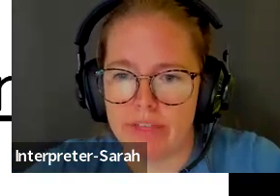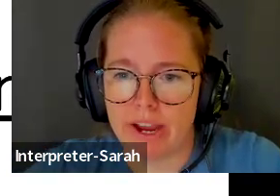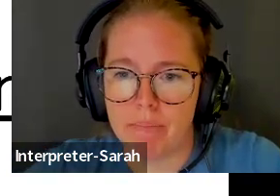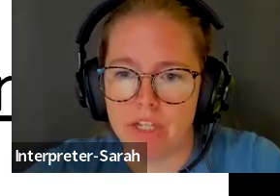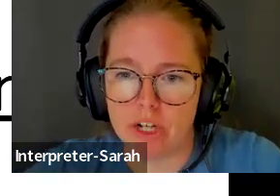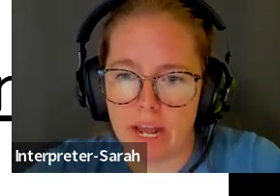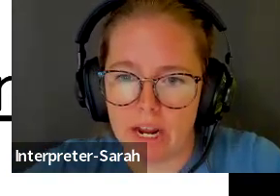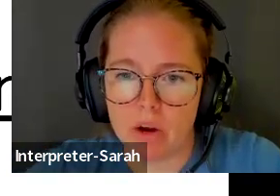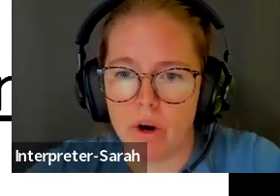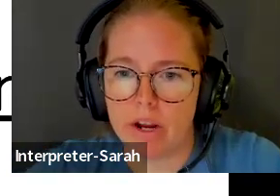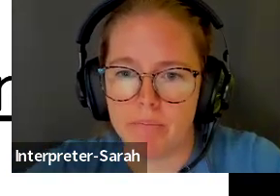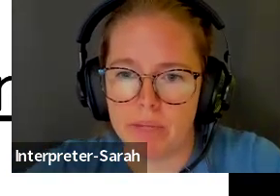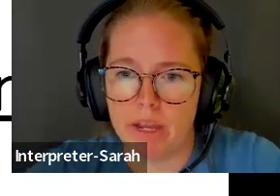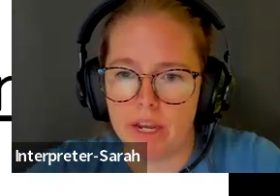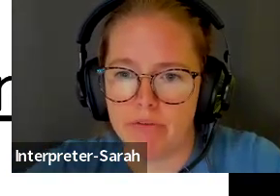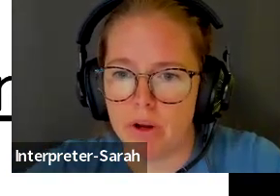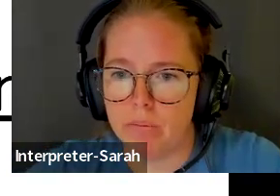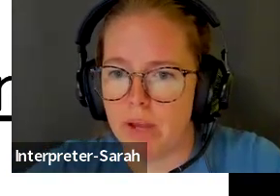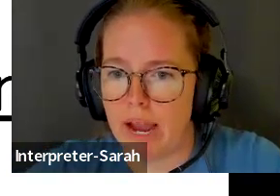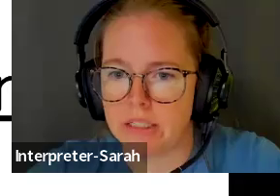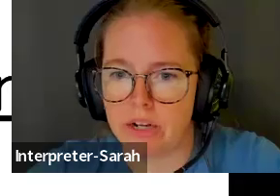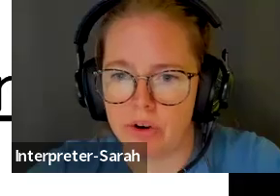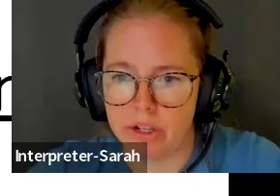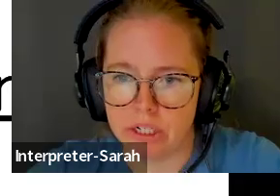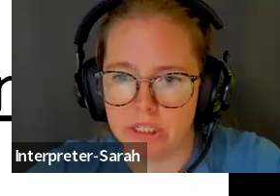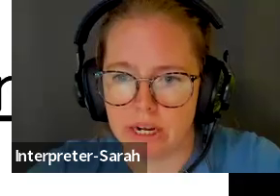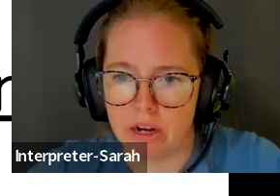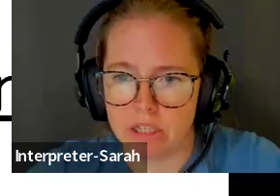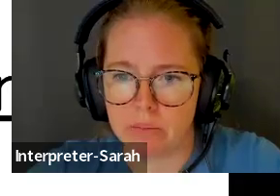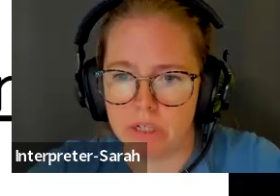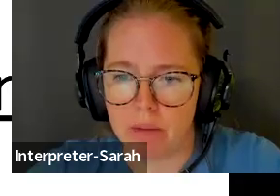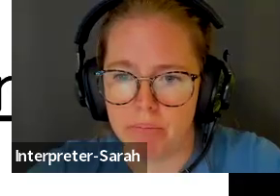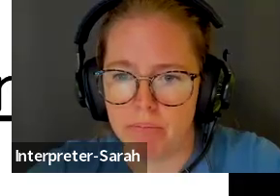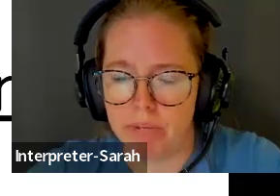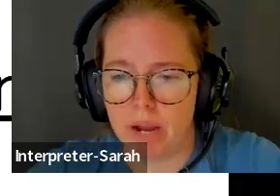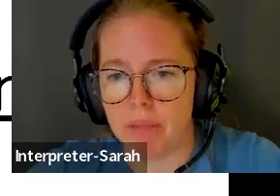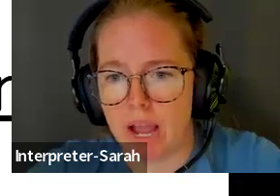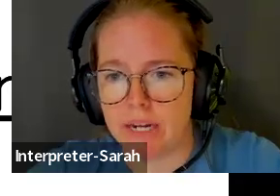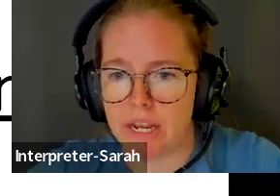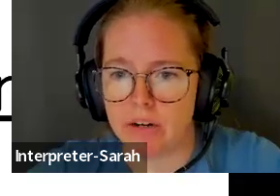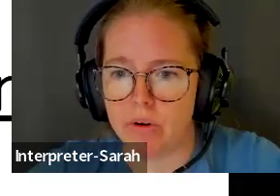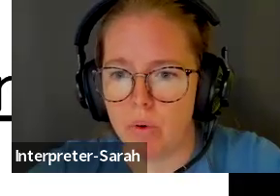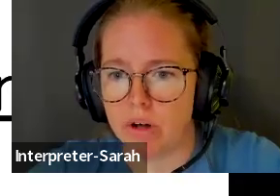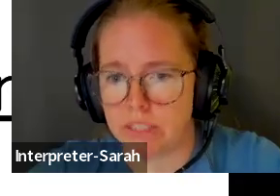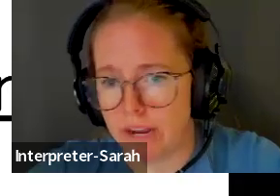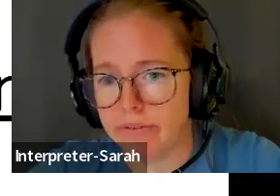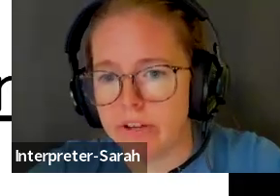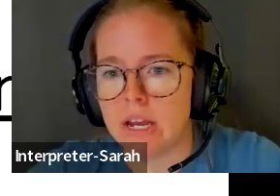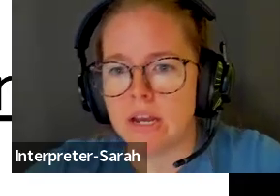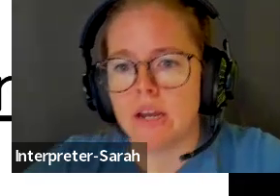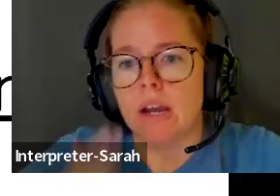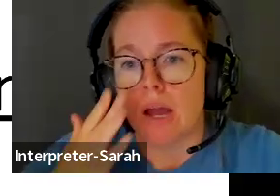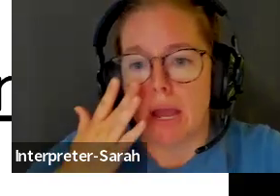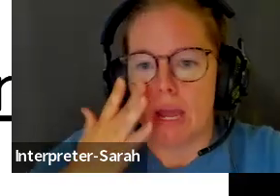can vary. That can be genetic, or it can be again from accident or illness that could cause them to become blind and or